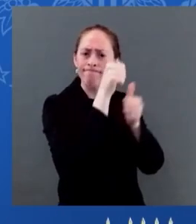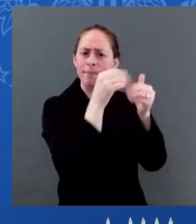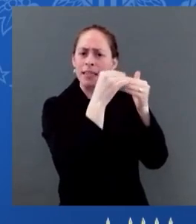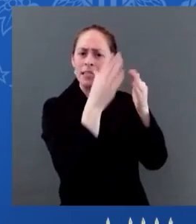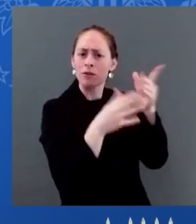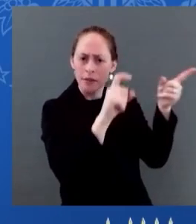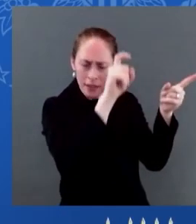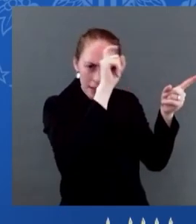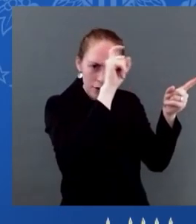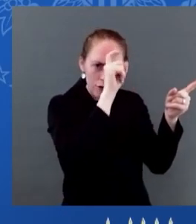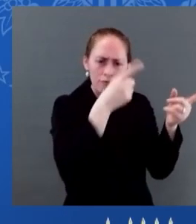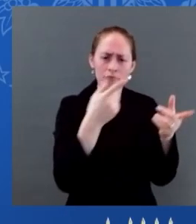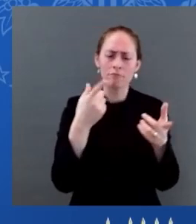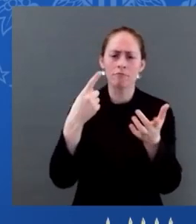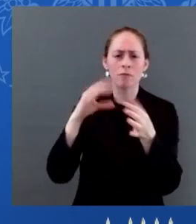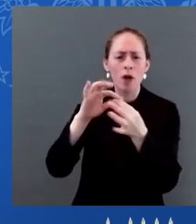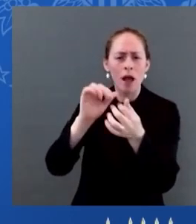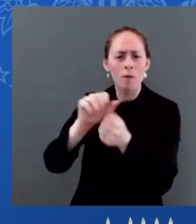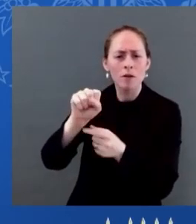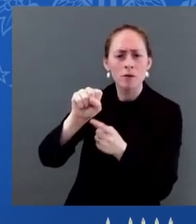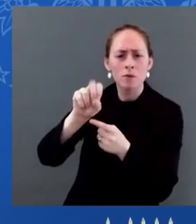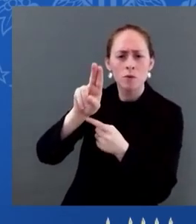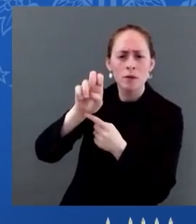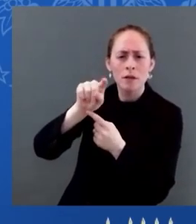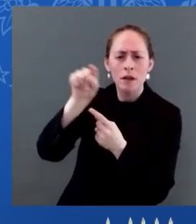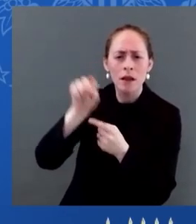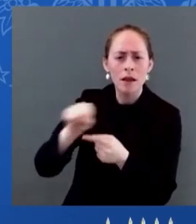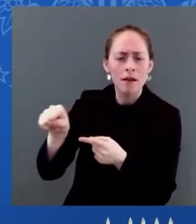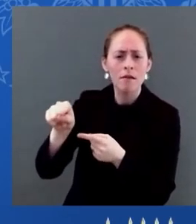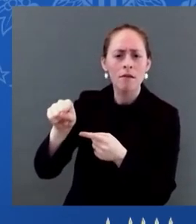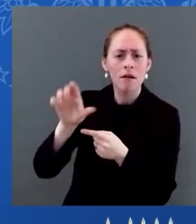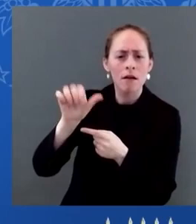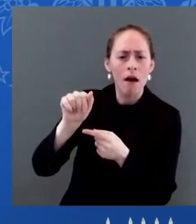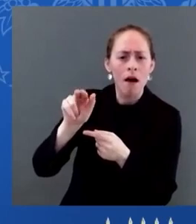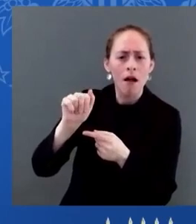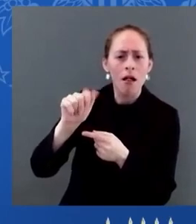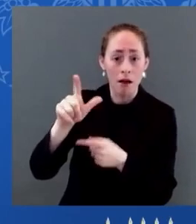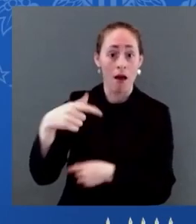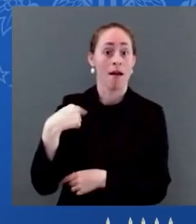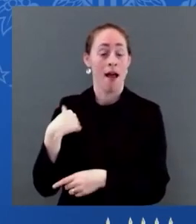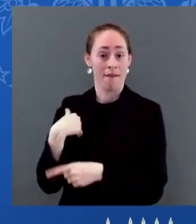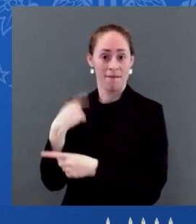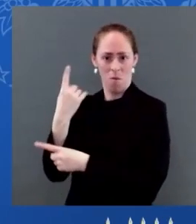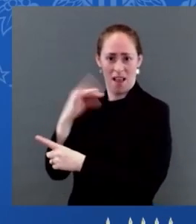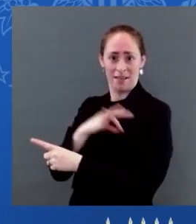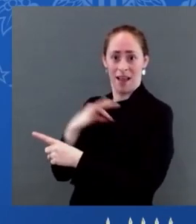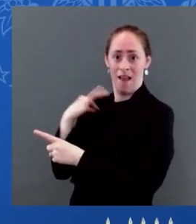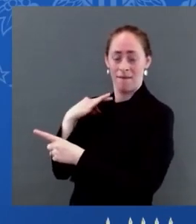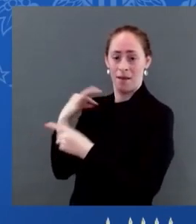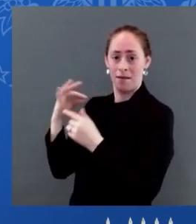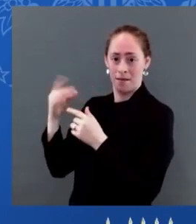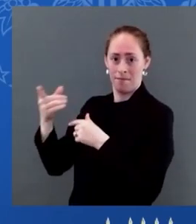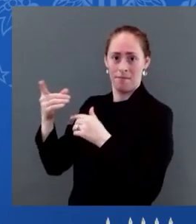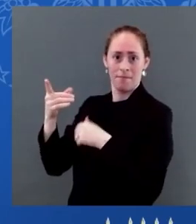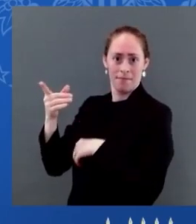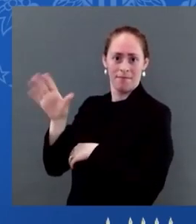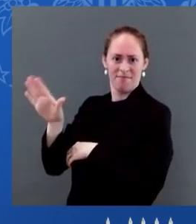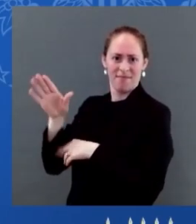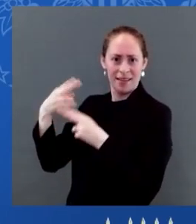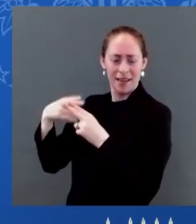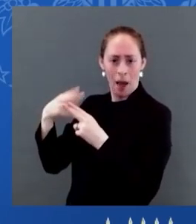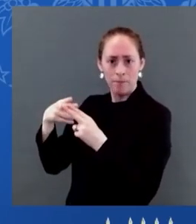my right. His name was Rabin. And she kept flipping those maps up and down. She had that bivy of maps